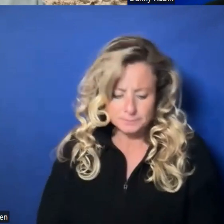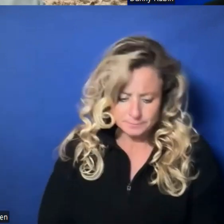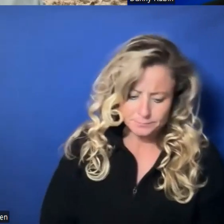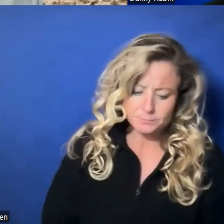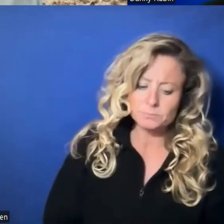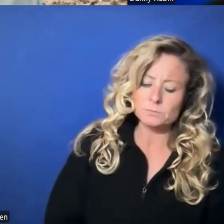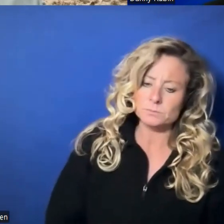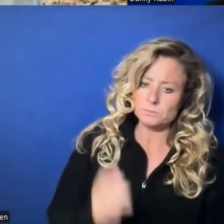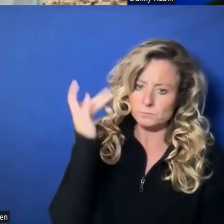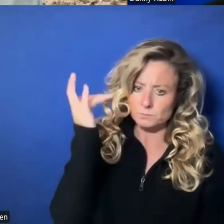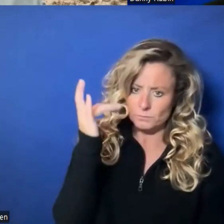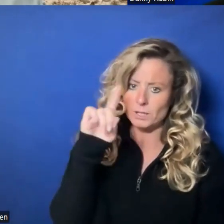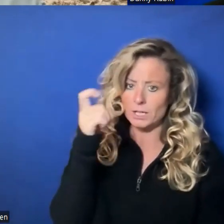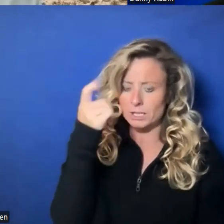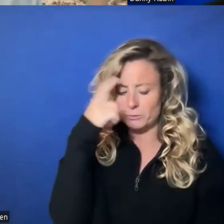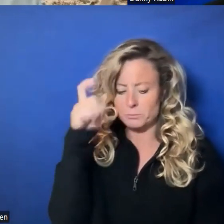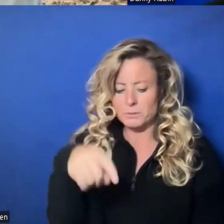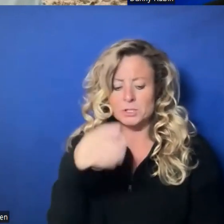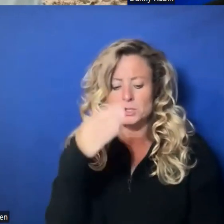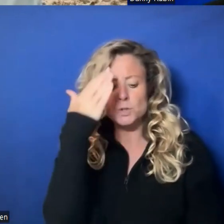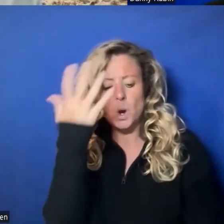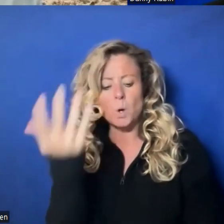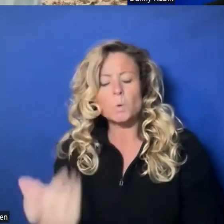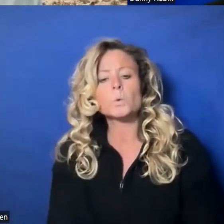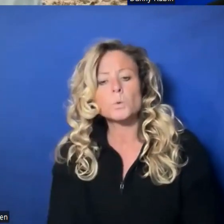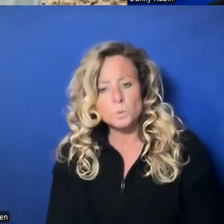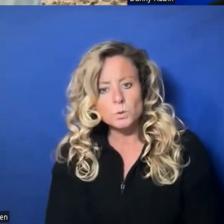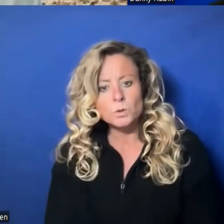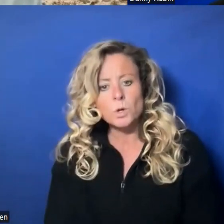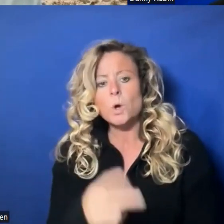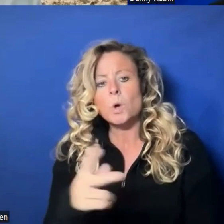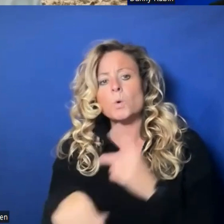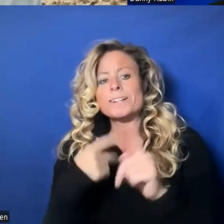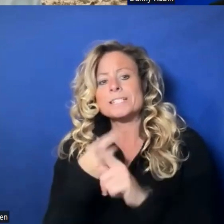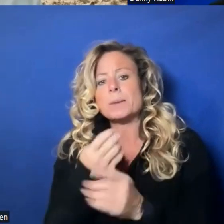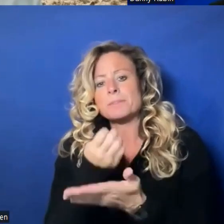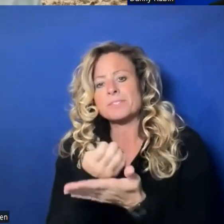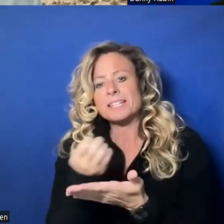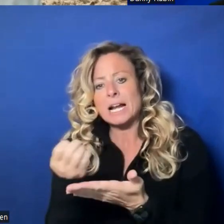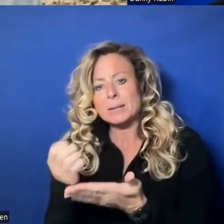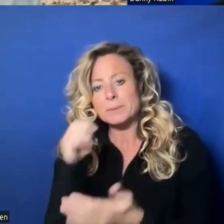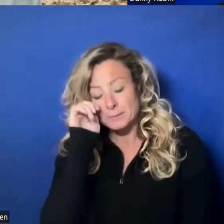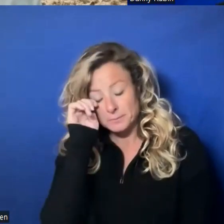the government need to know what kind of economy and